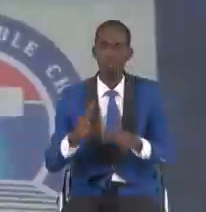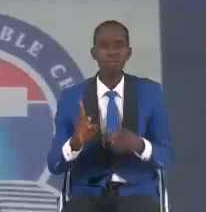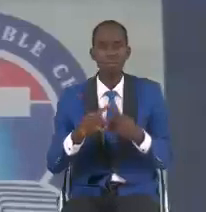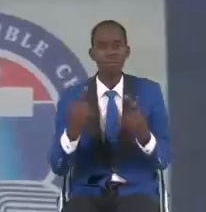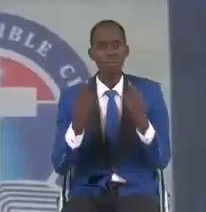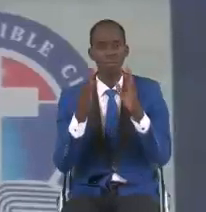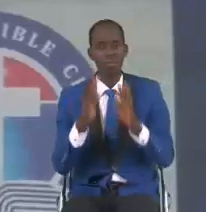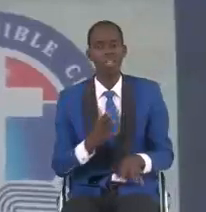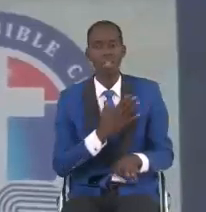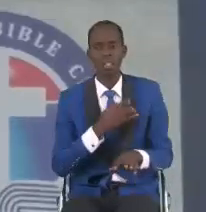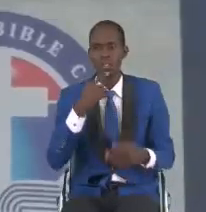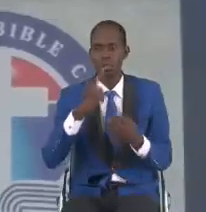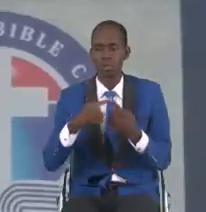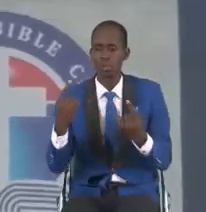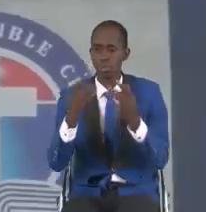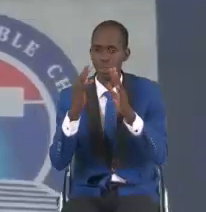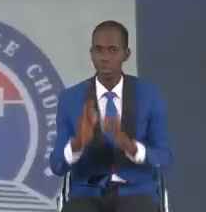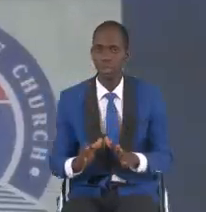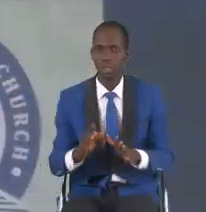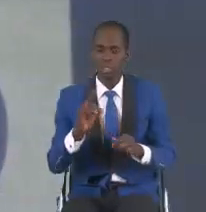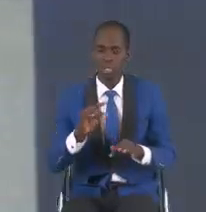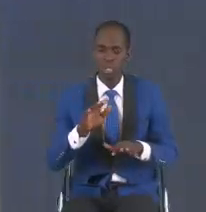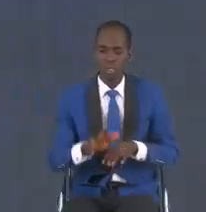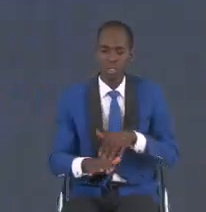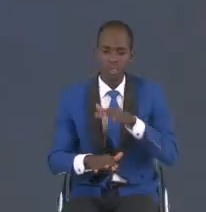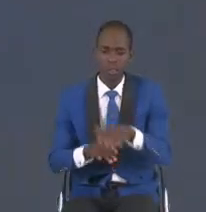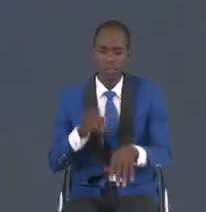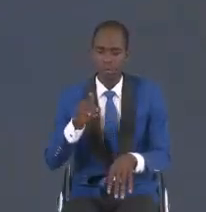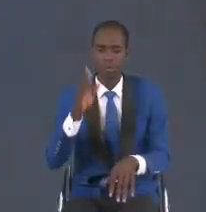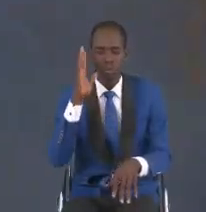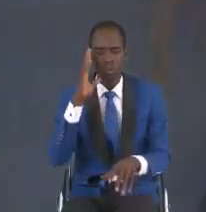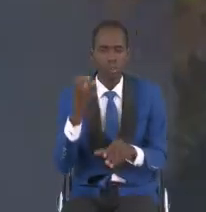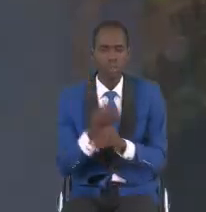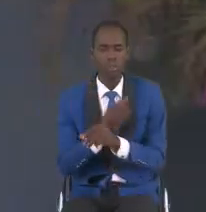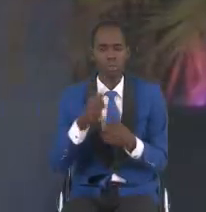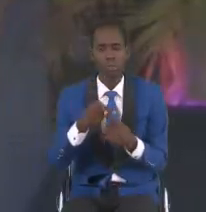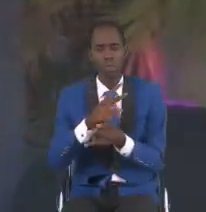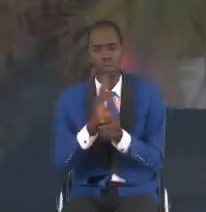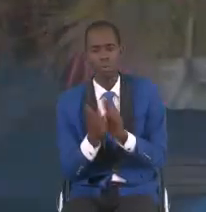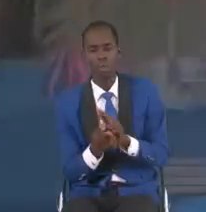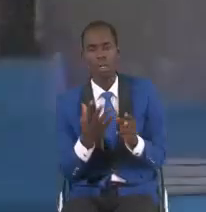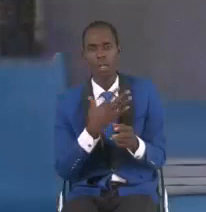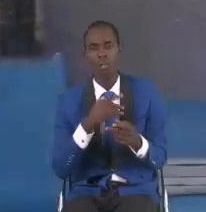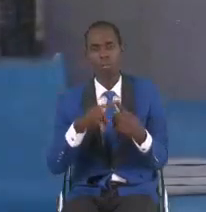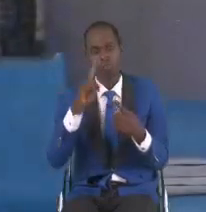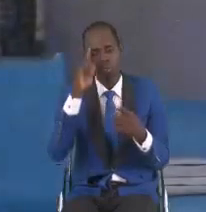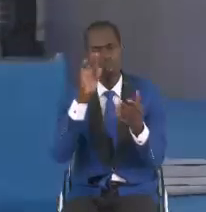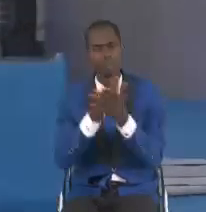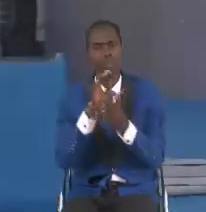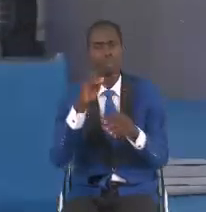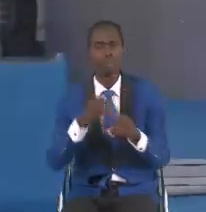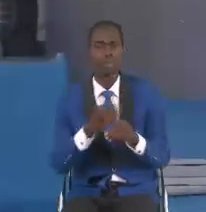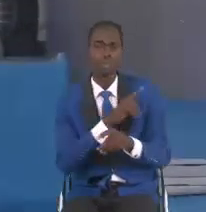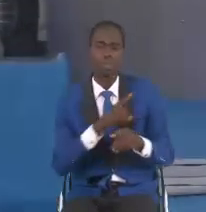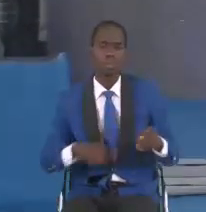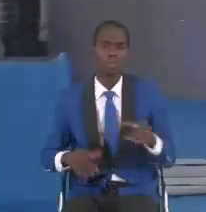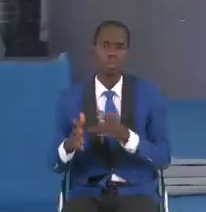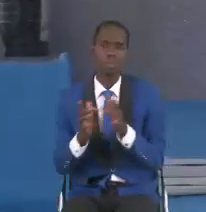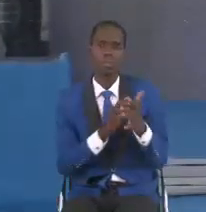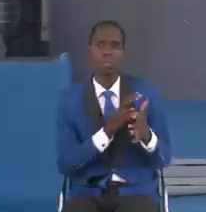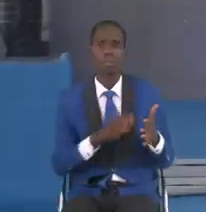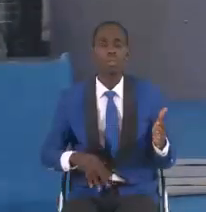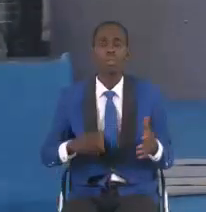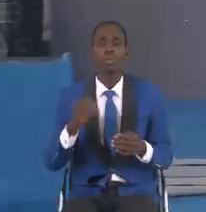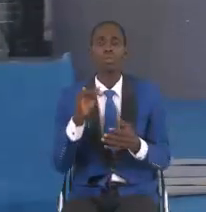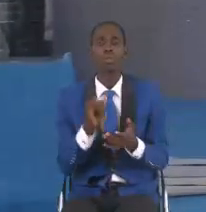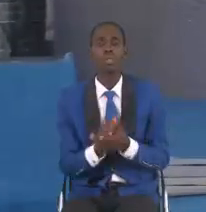the sinner the steps he will take to repent and to believe on the Lord Jesus Christ so that